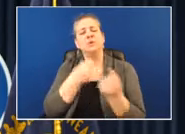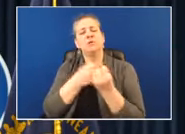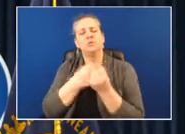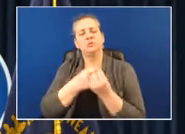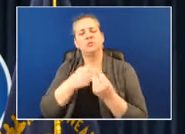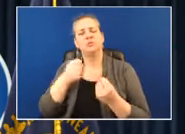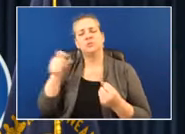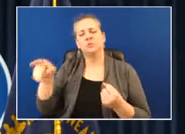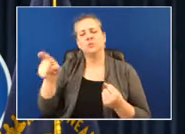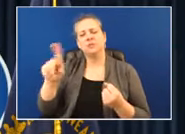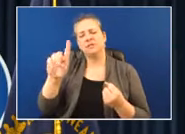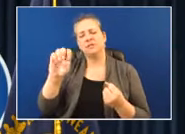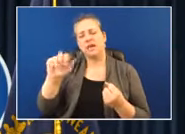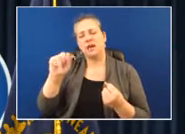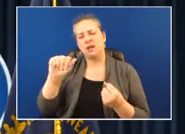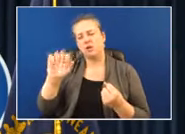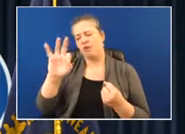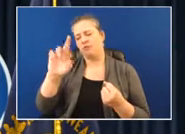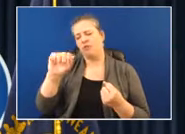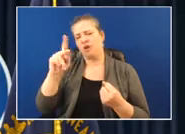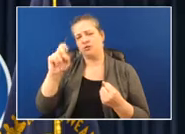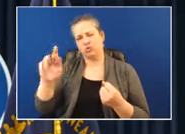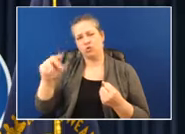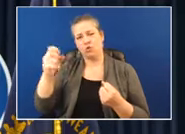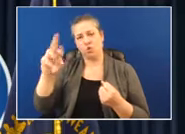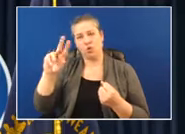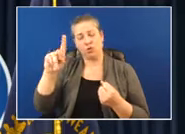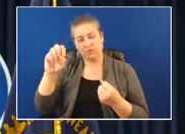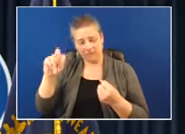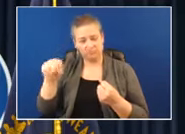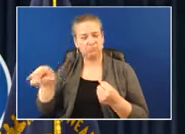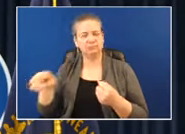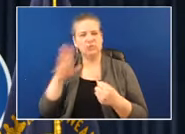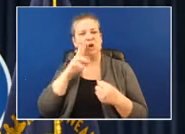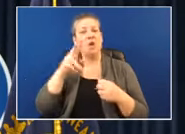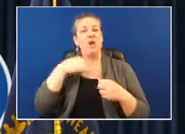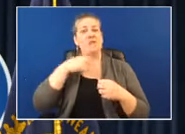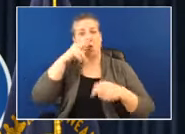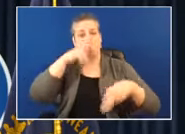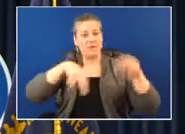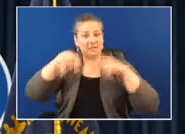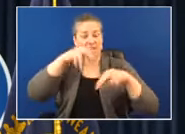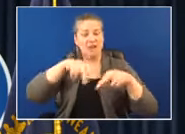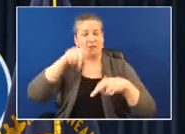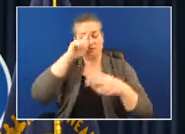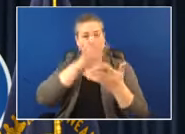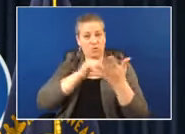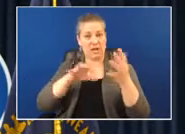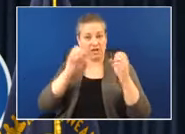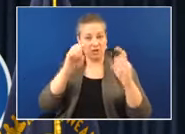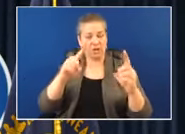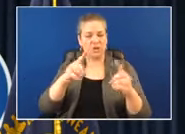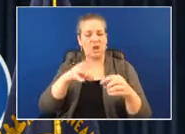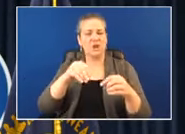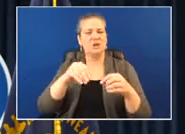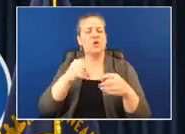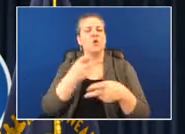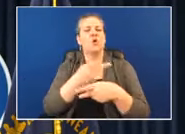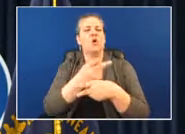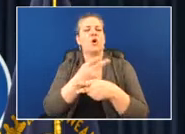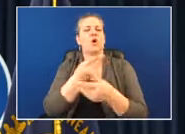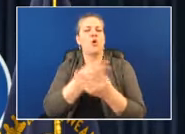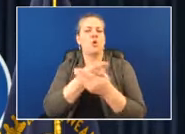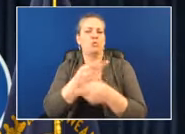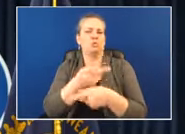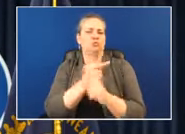Gordon, and it provides regulatory oversight of student education loan servicing industry here in Kentucky for the first time.